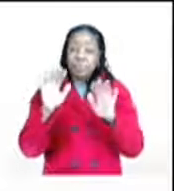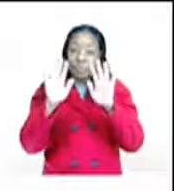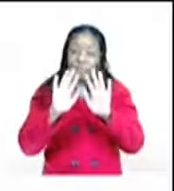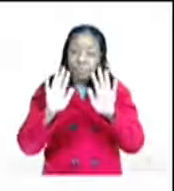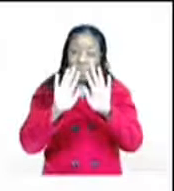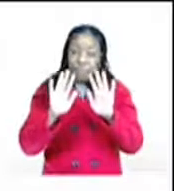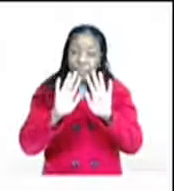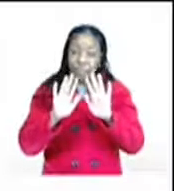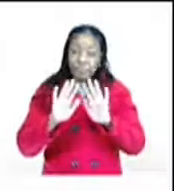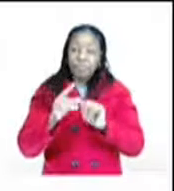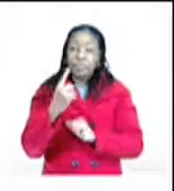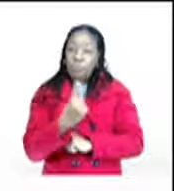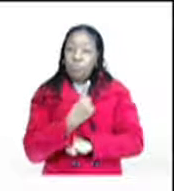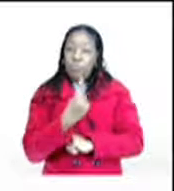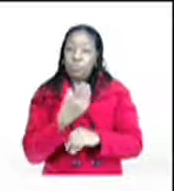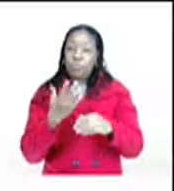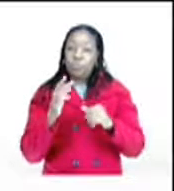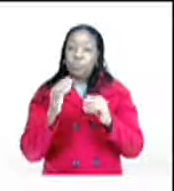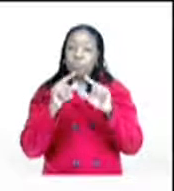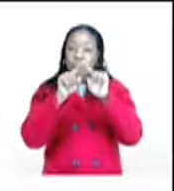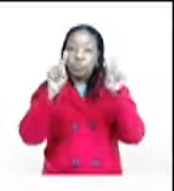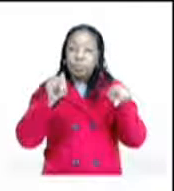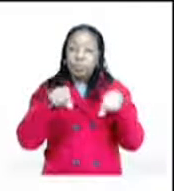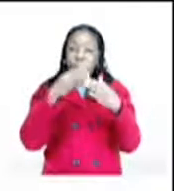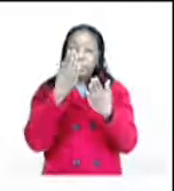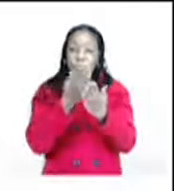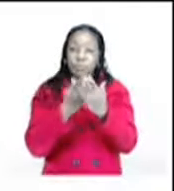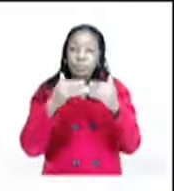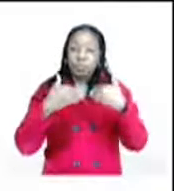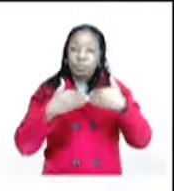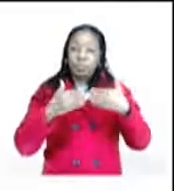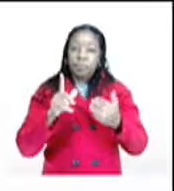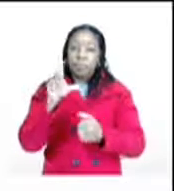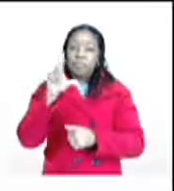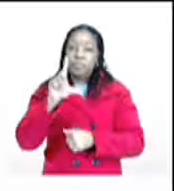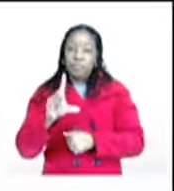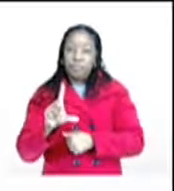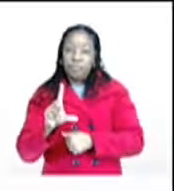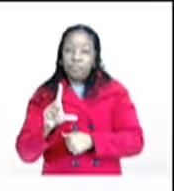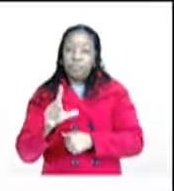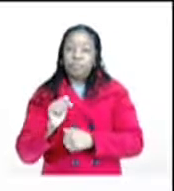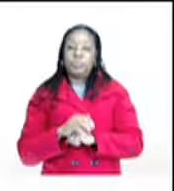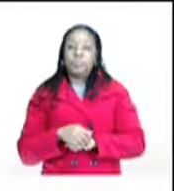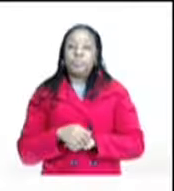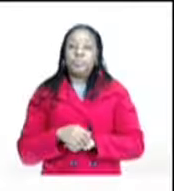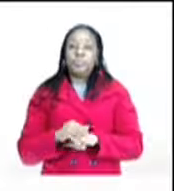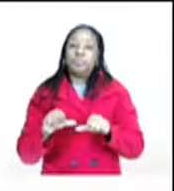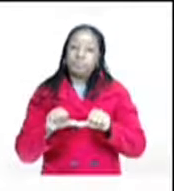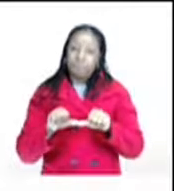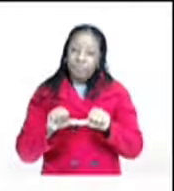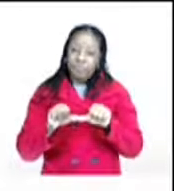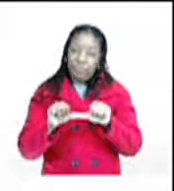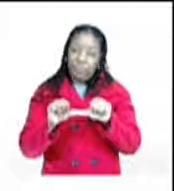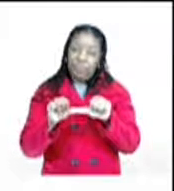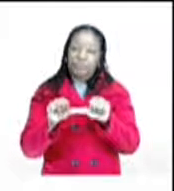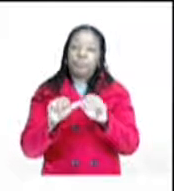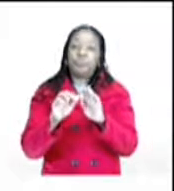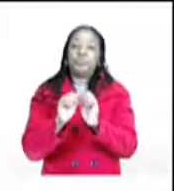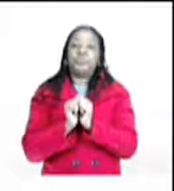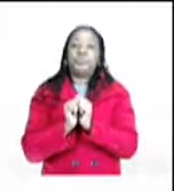with letter L. I would like you to complete the activity on